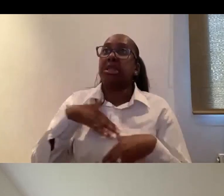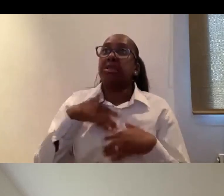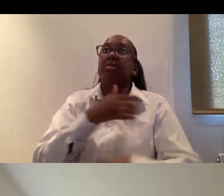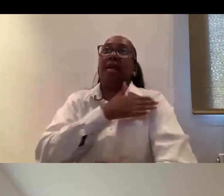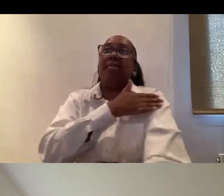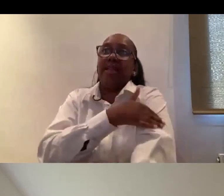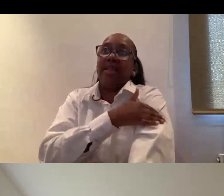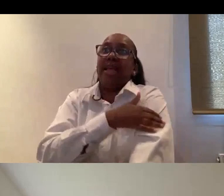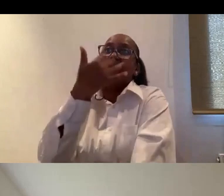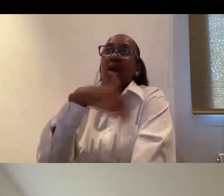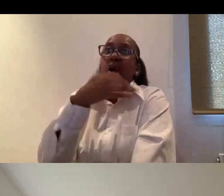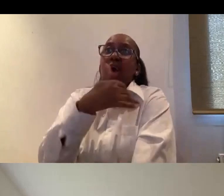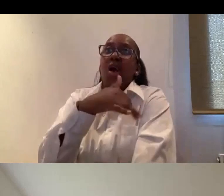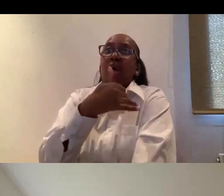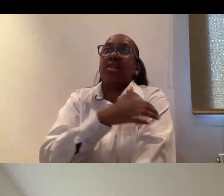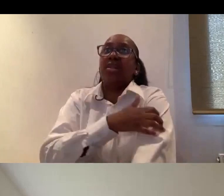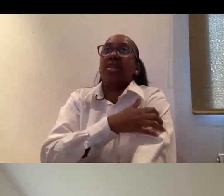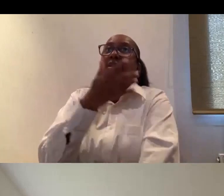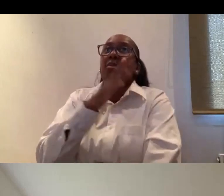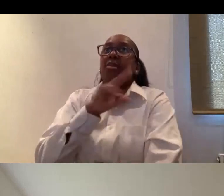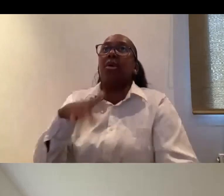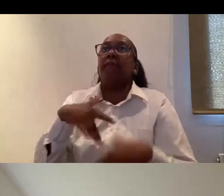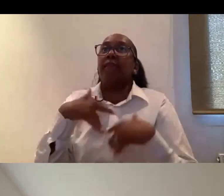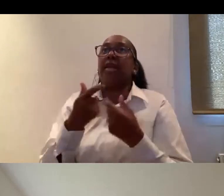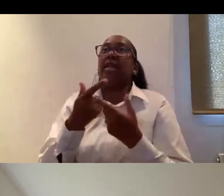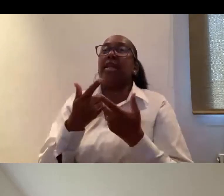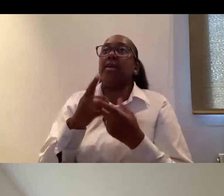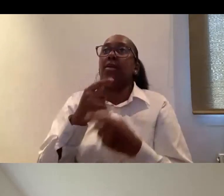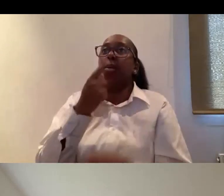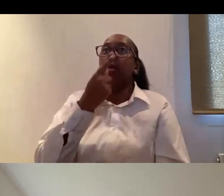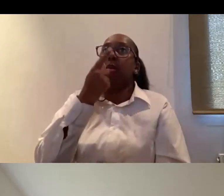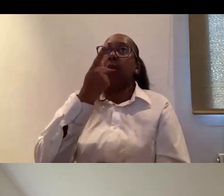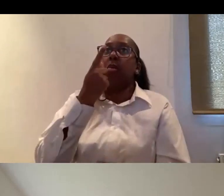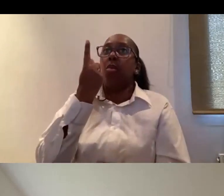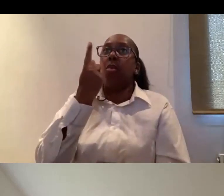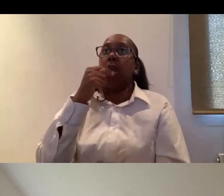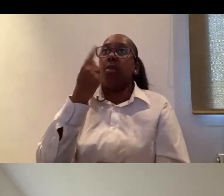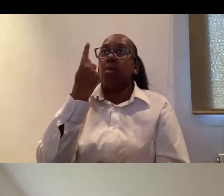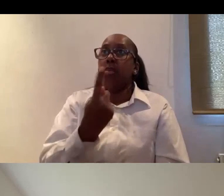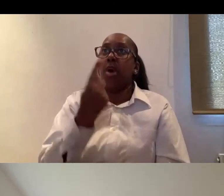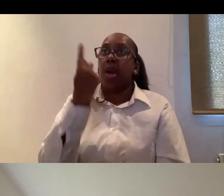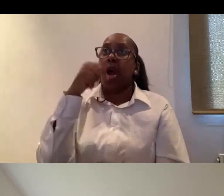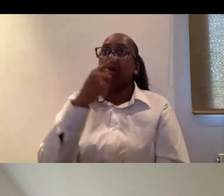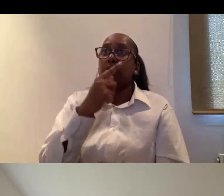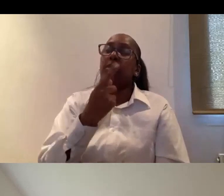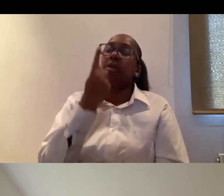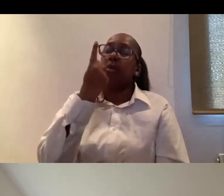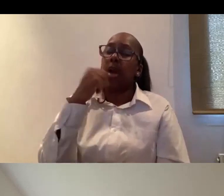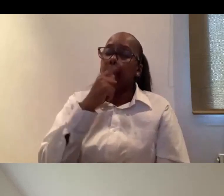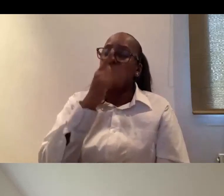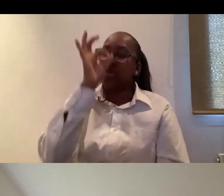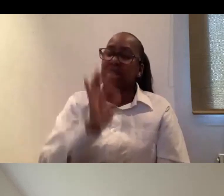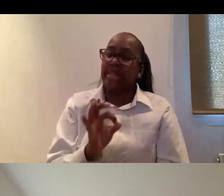site of injection, not feeling quite 100% the next day. Most people will have symptoms